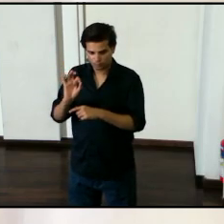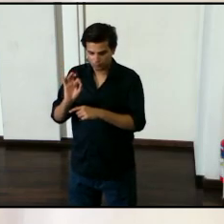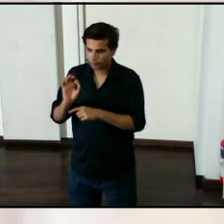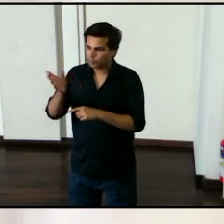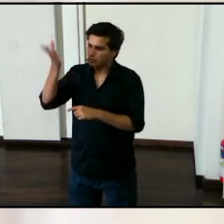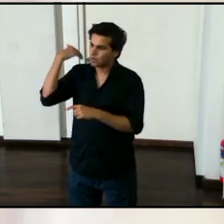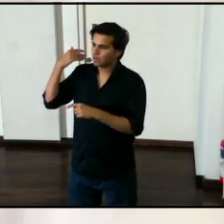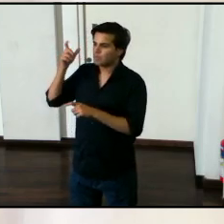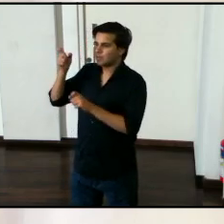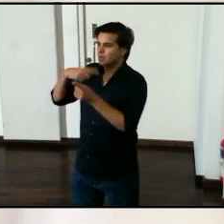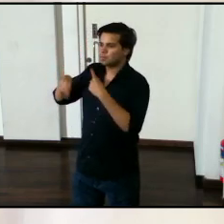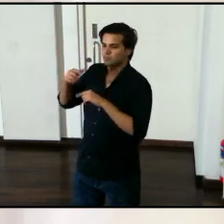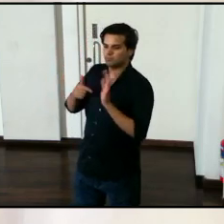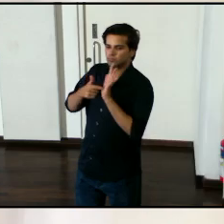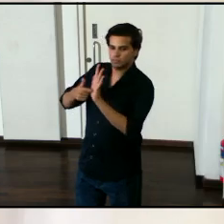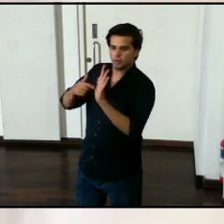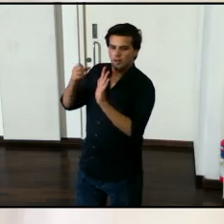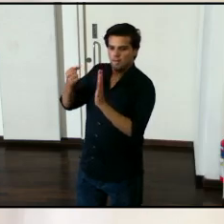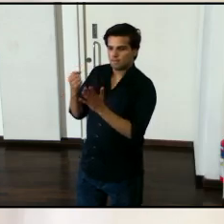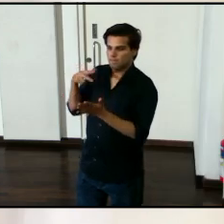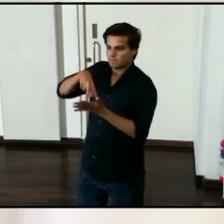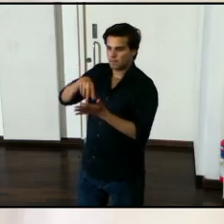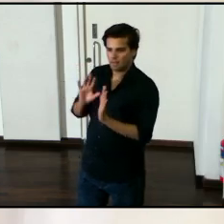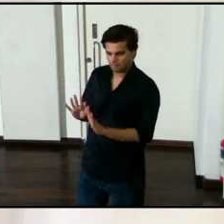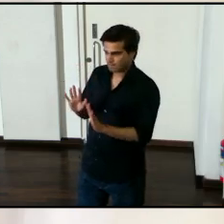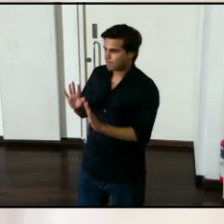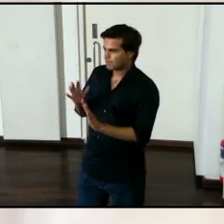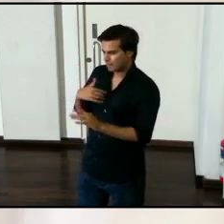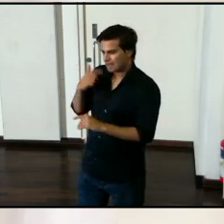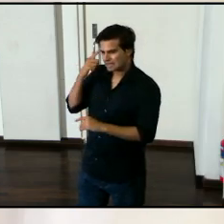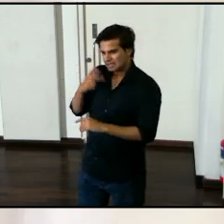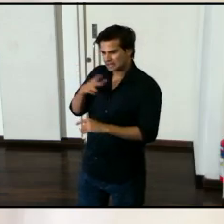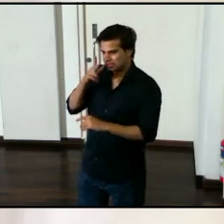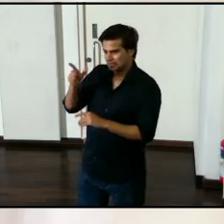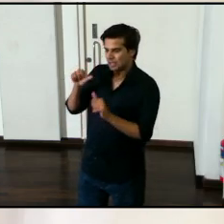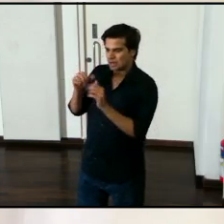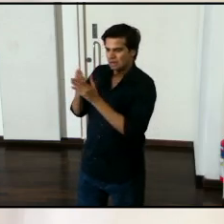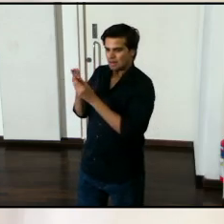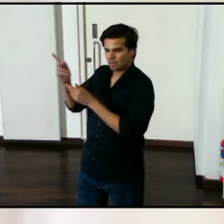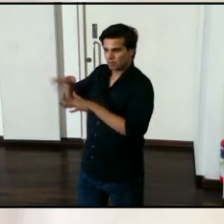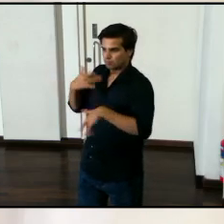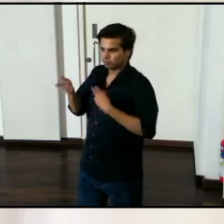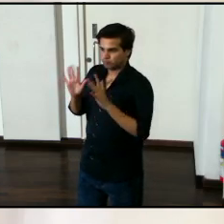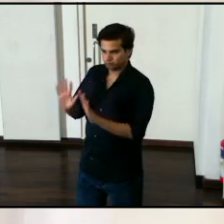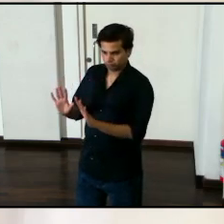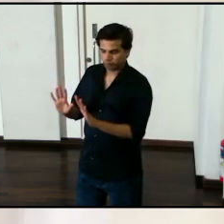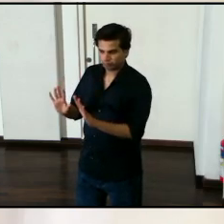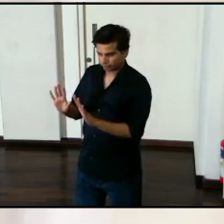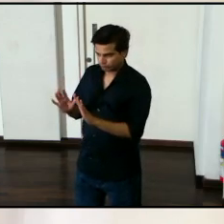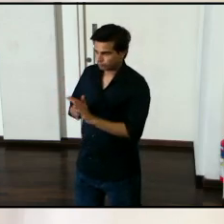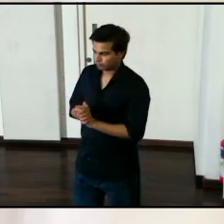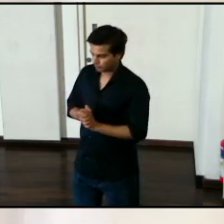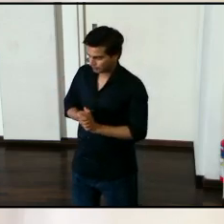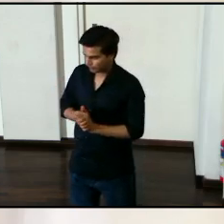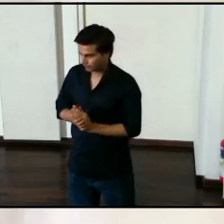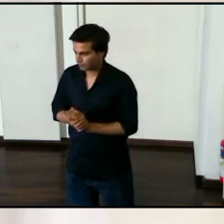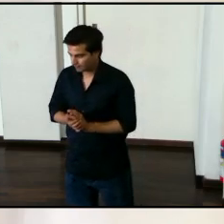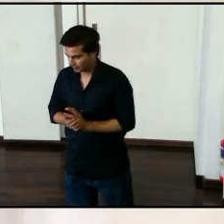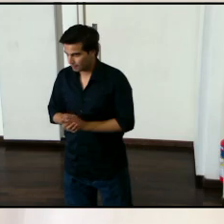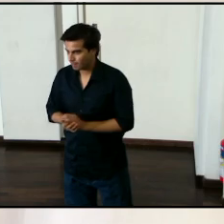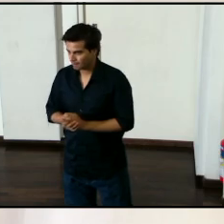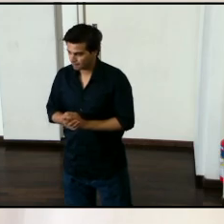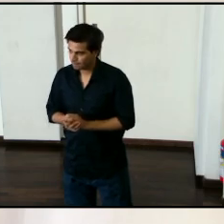greater public presence. Having said which, I think this archive is quite fascinating because it